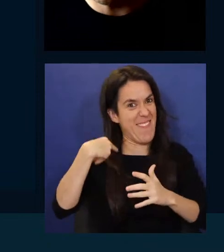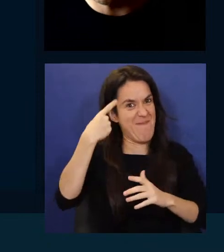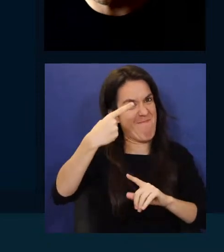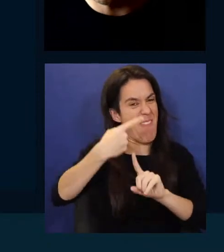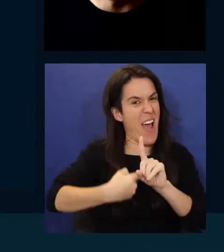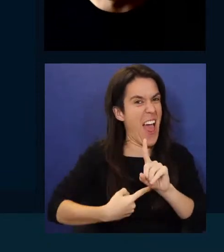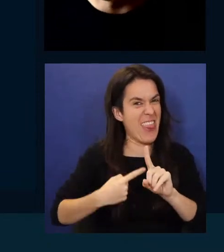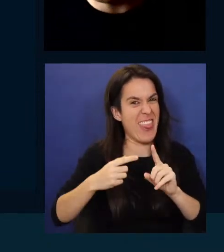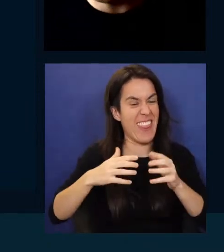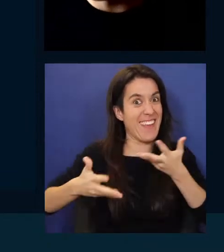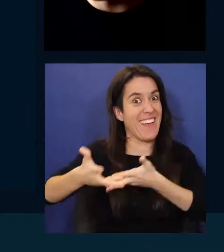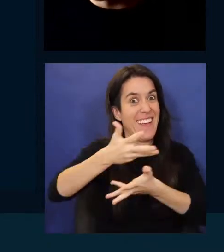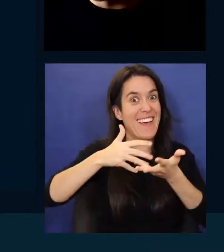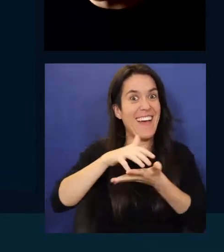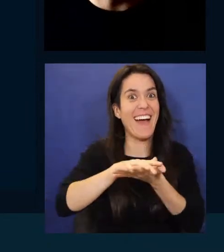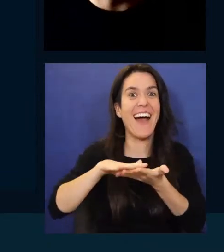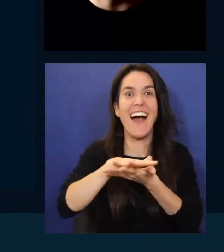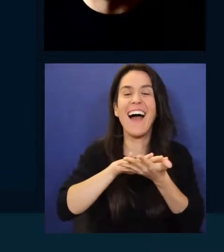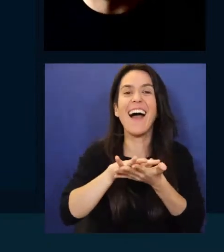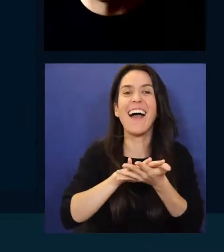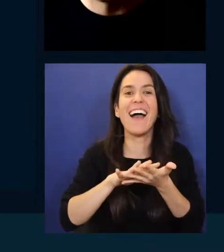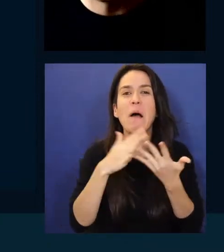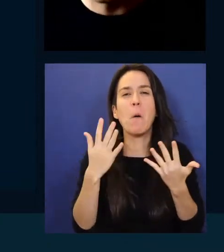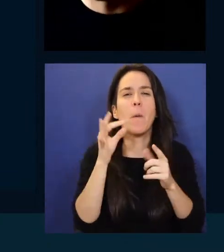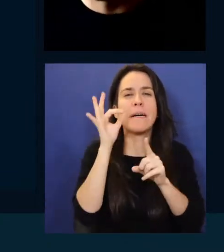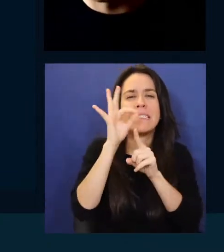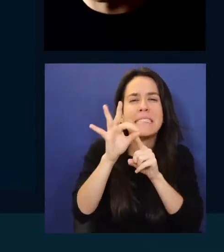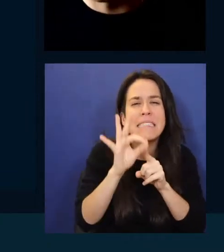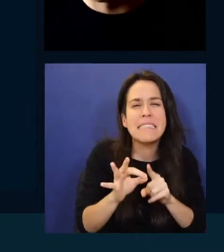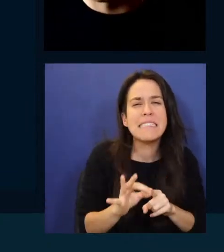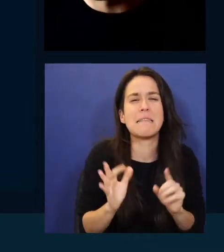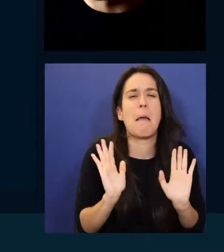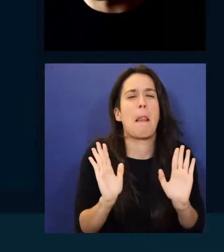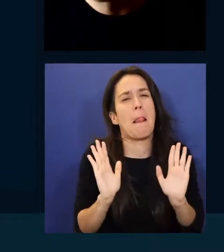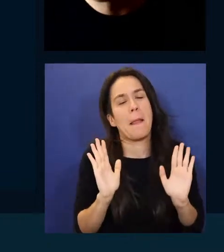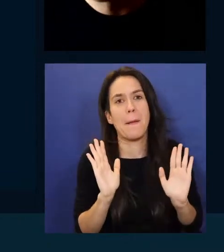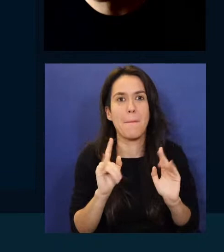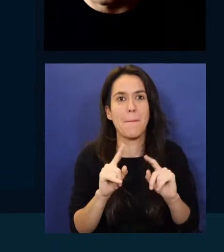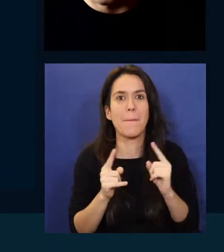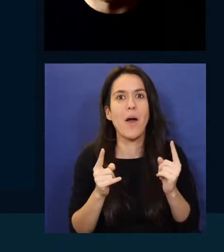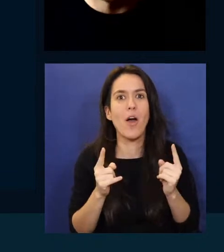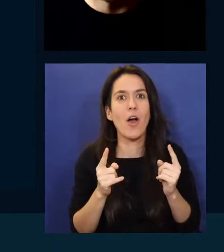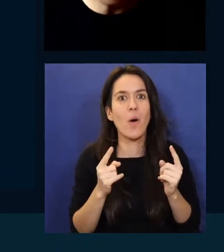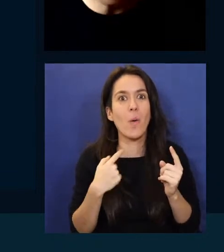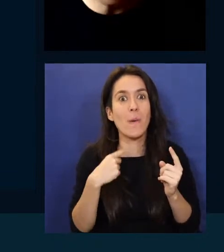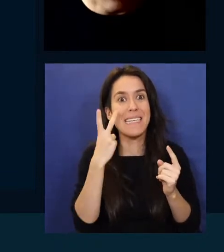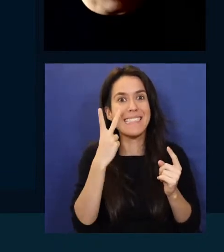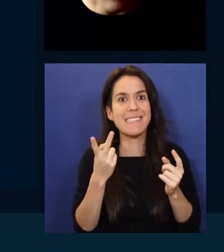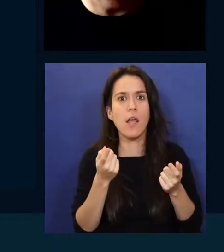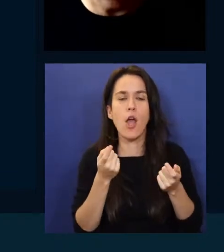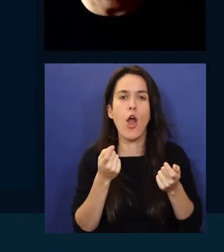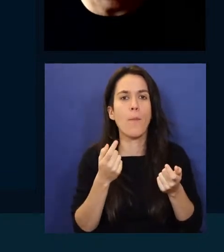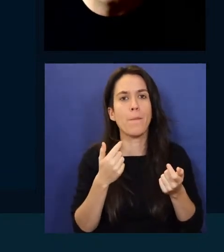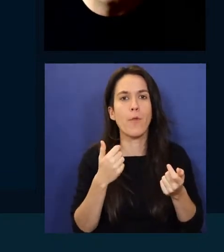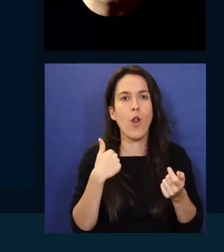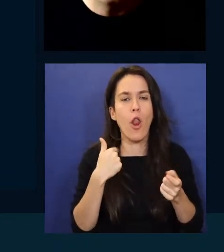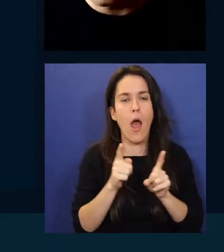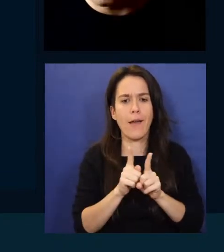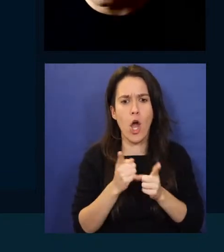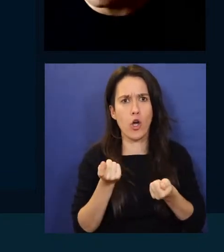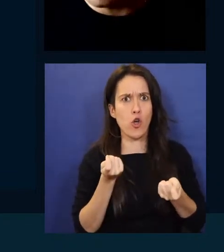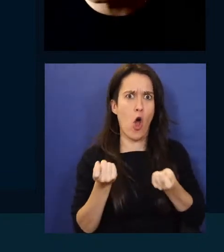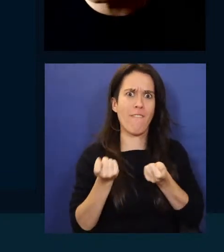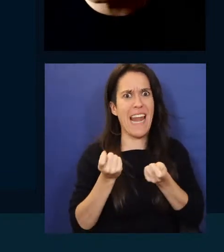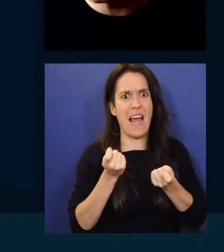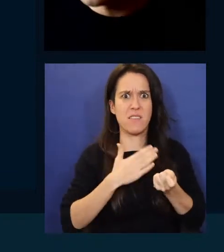I can't divulge any further details there, but we see governance of data as a